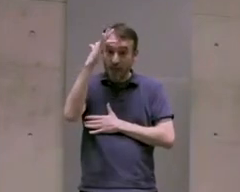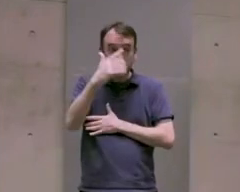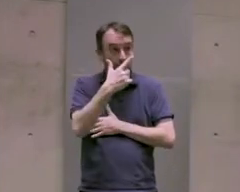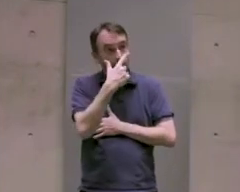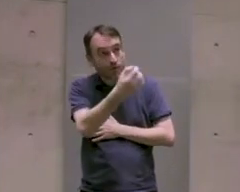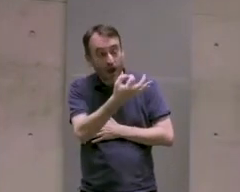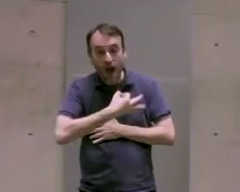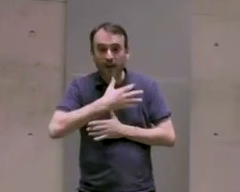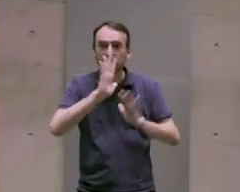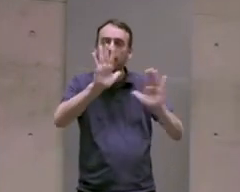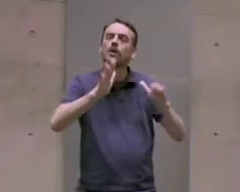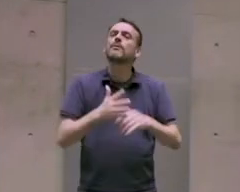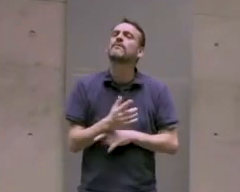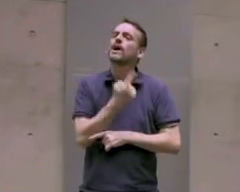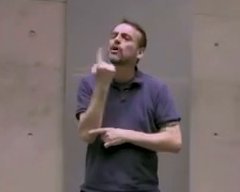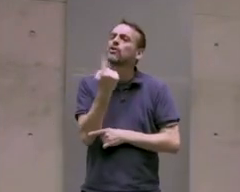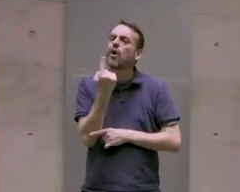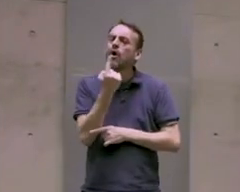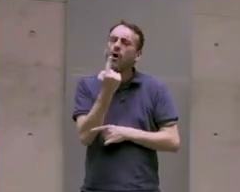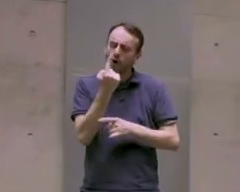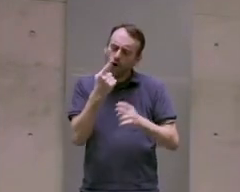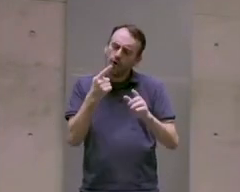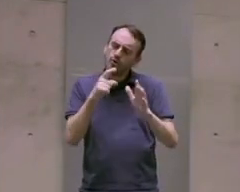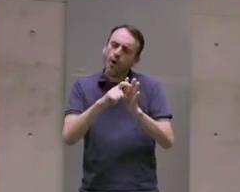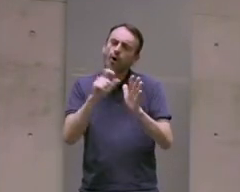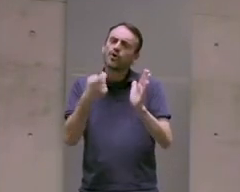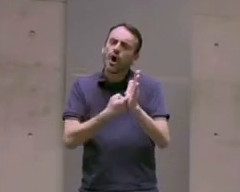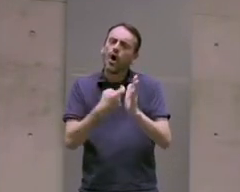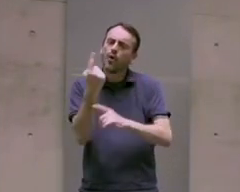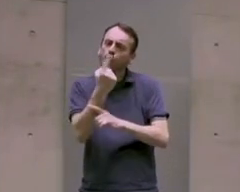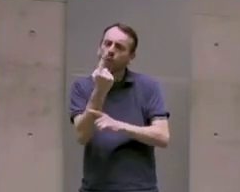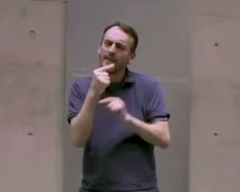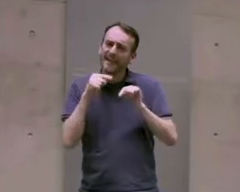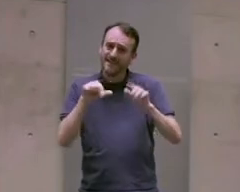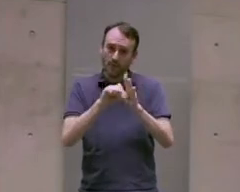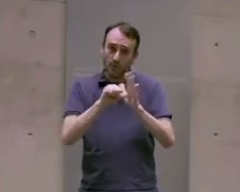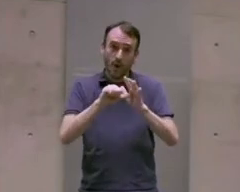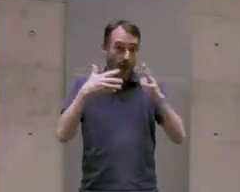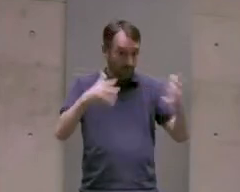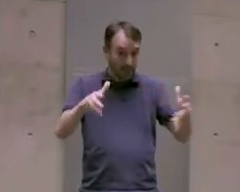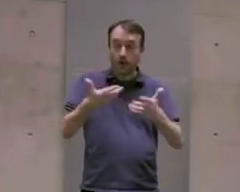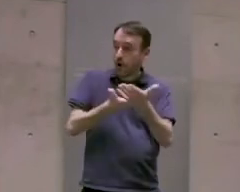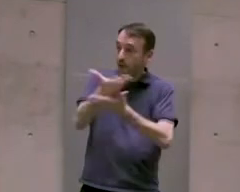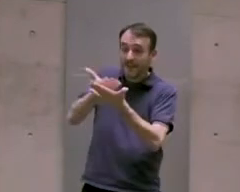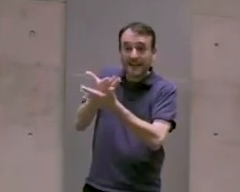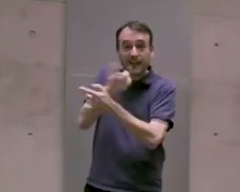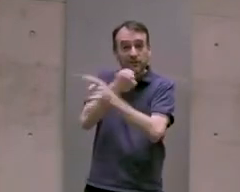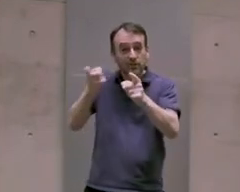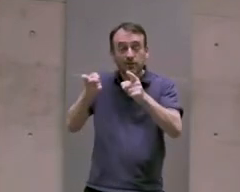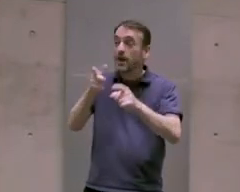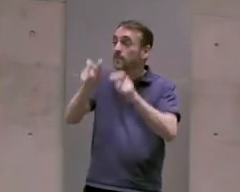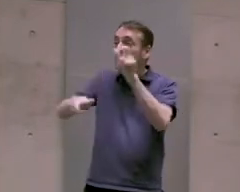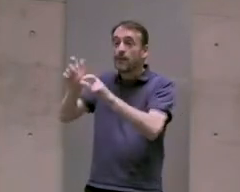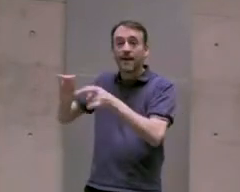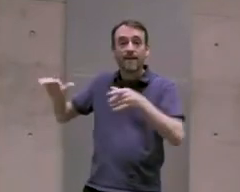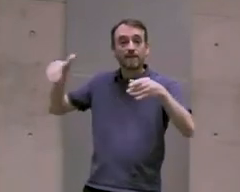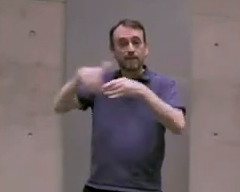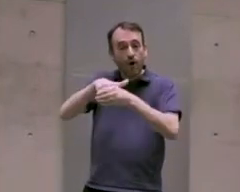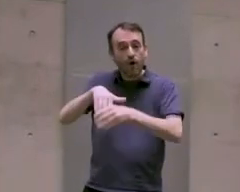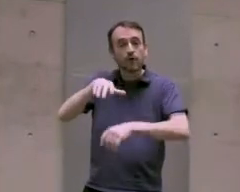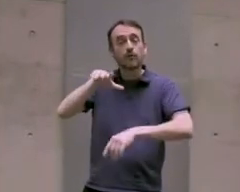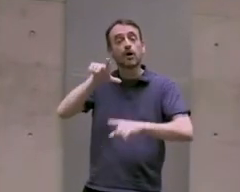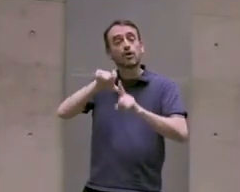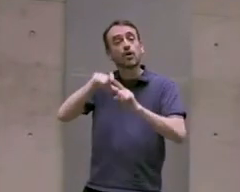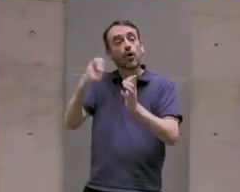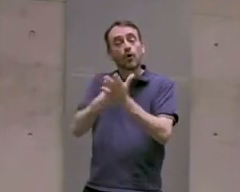Doctor Who, I think the thing that's really difficult, and I've actually had conversations with people who've done Doctor Who games in the past because I am